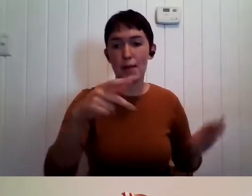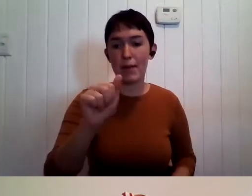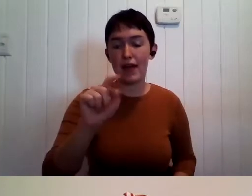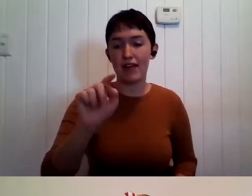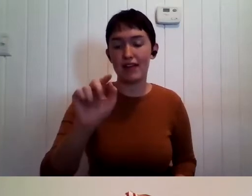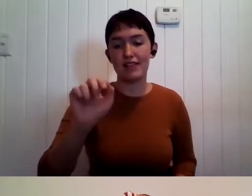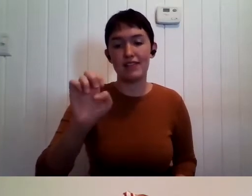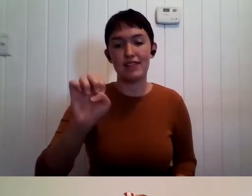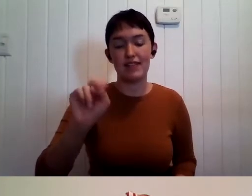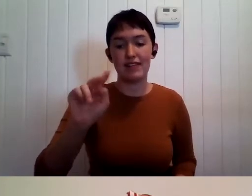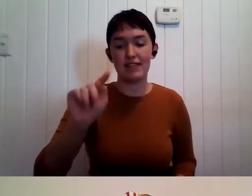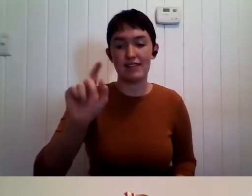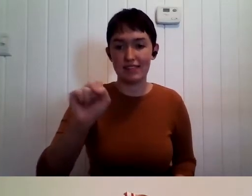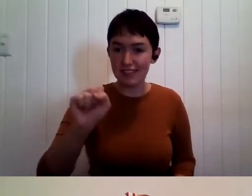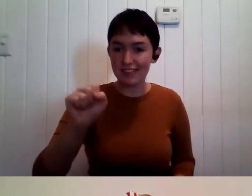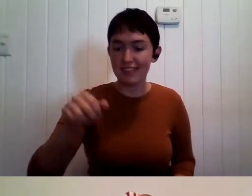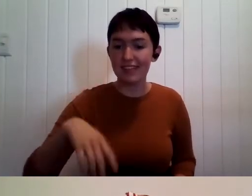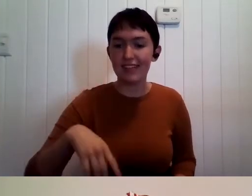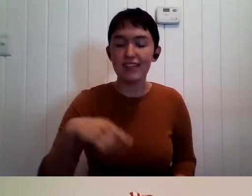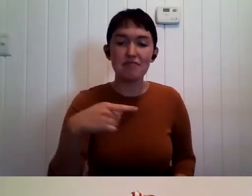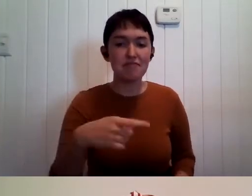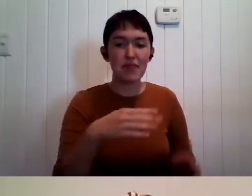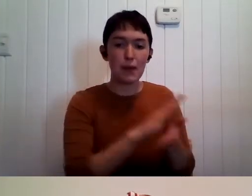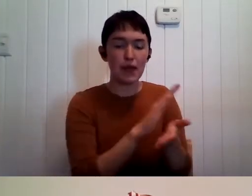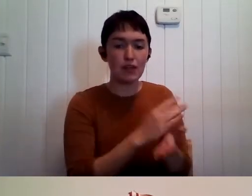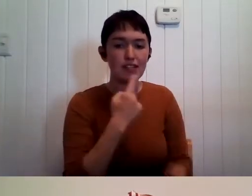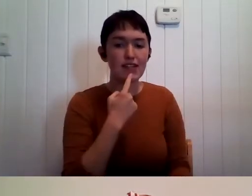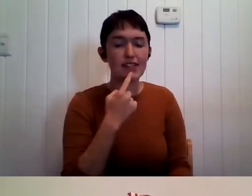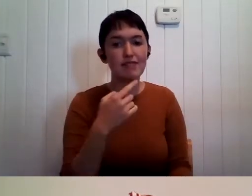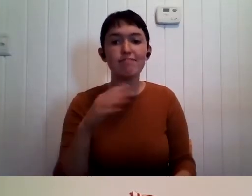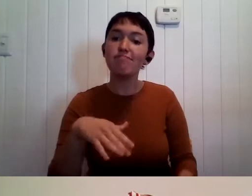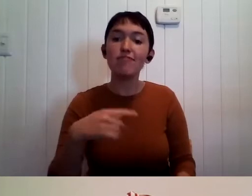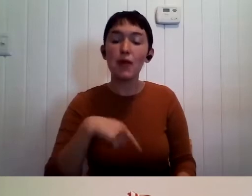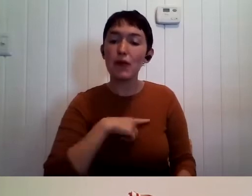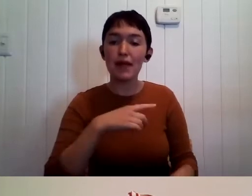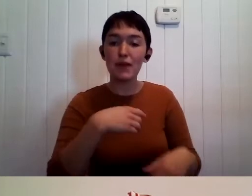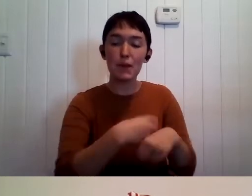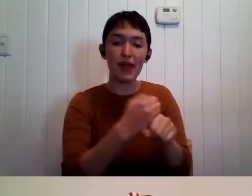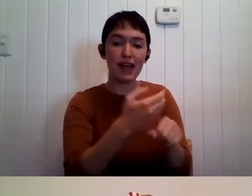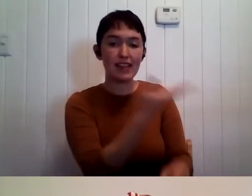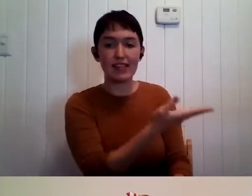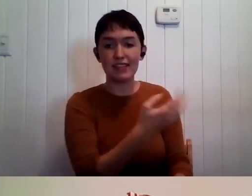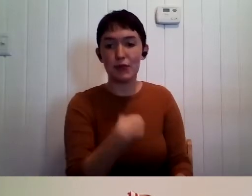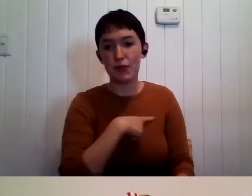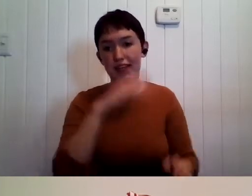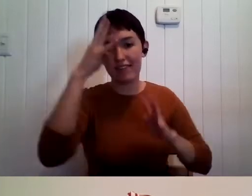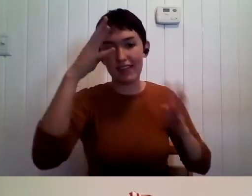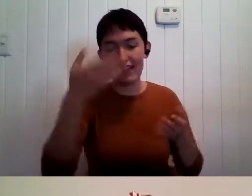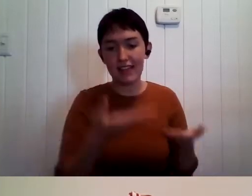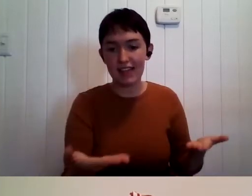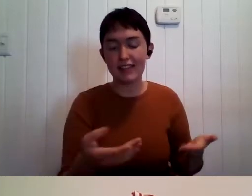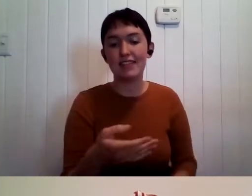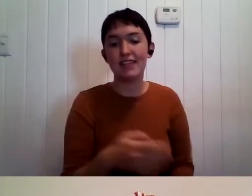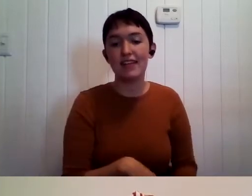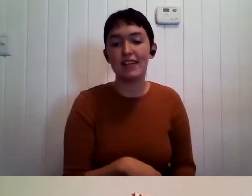like the paper saying, hey, we made this and we invented this. And so, yeah, a big part of Illumina is